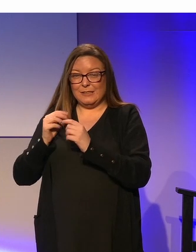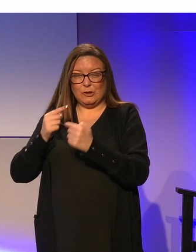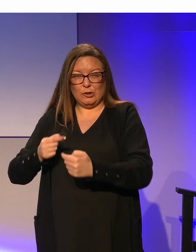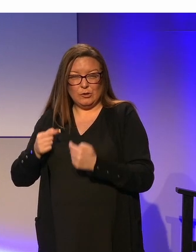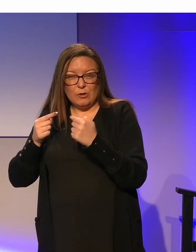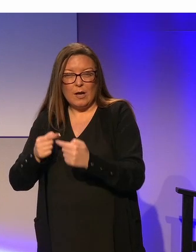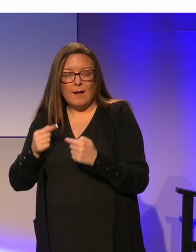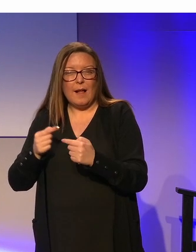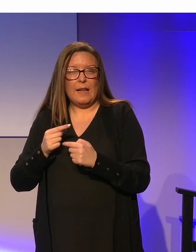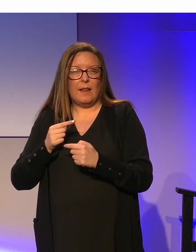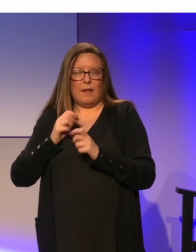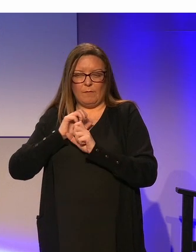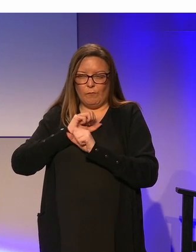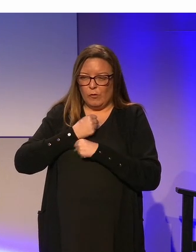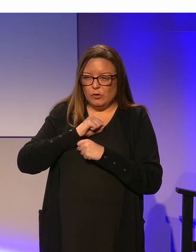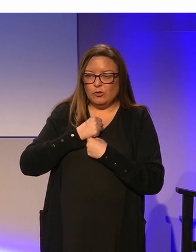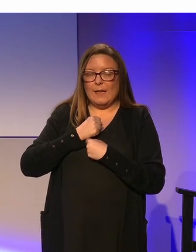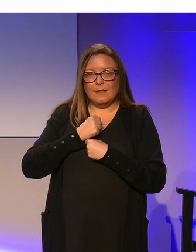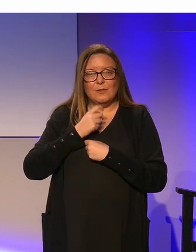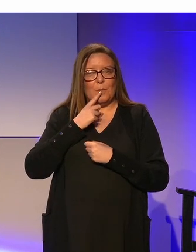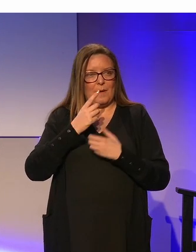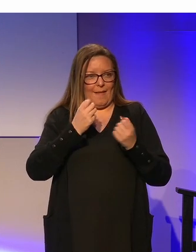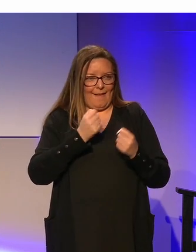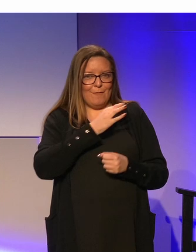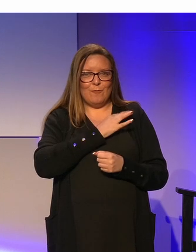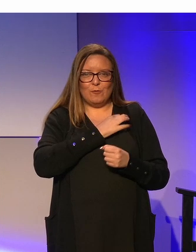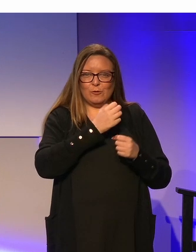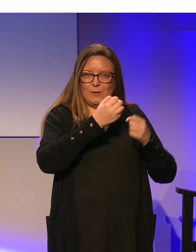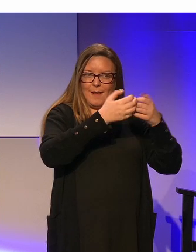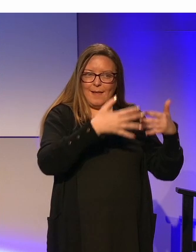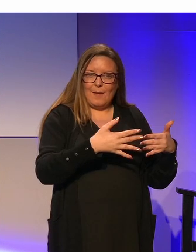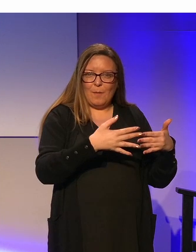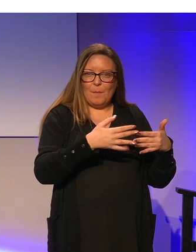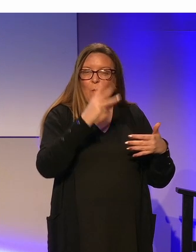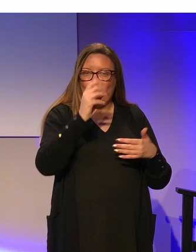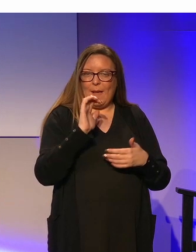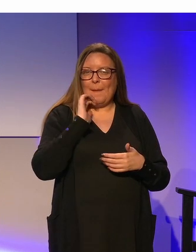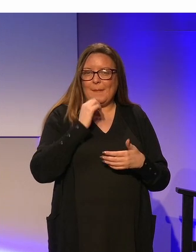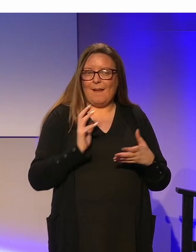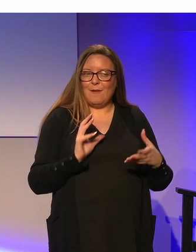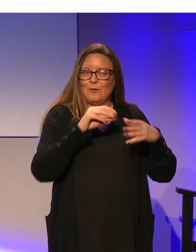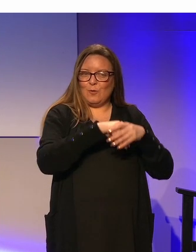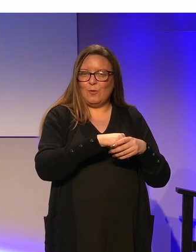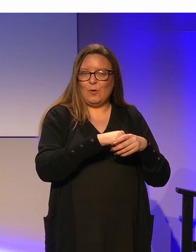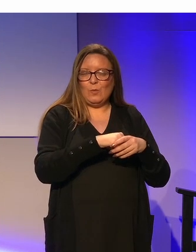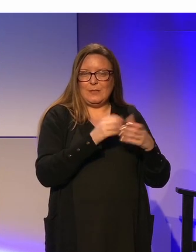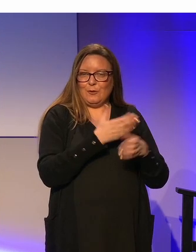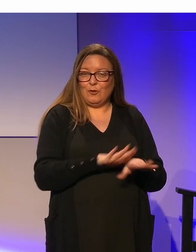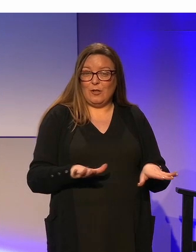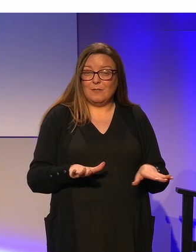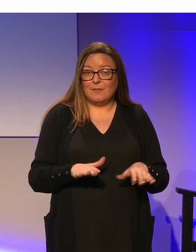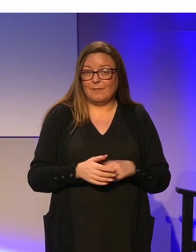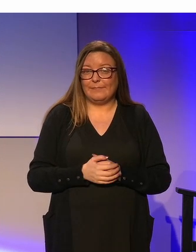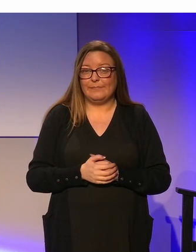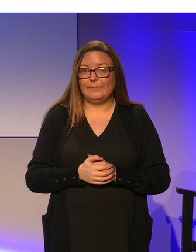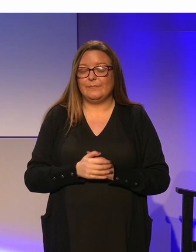experiencing frustrations, something good is the outcome of that, and it's the inclusion of these children. Now, okay, so